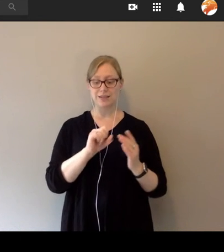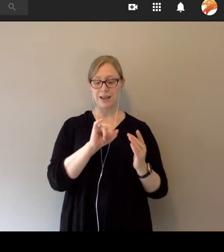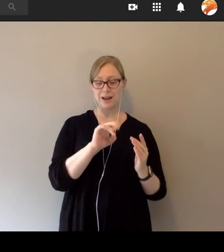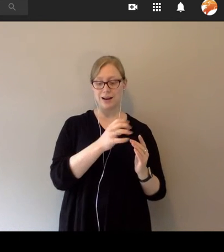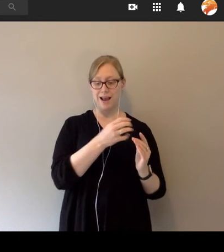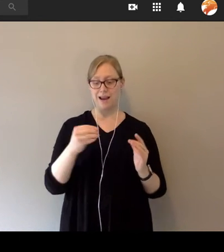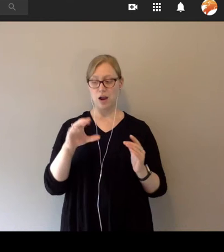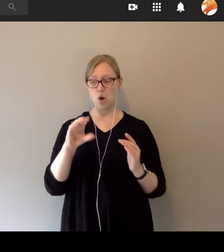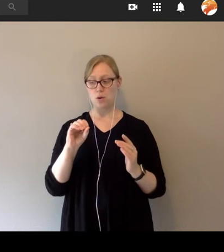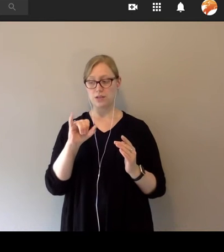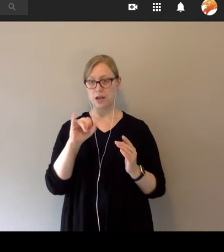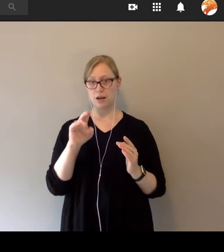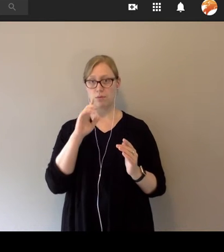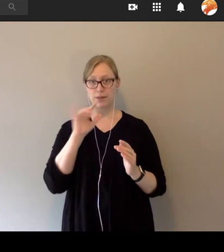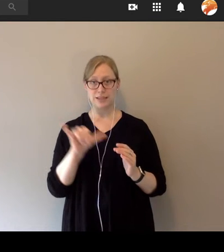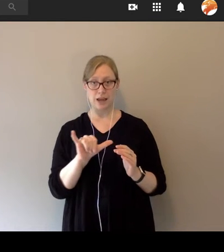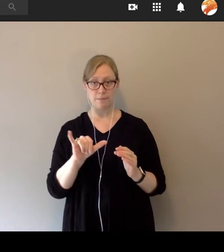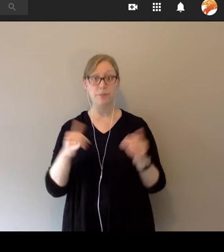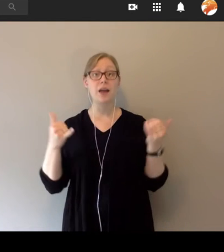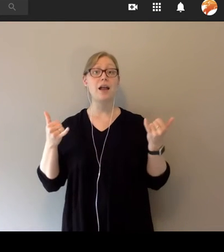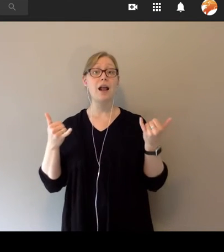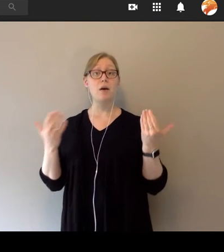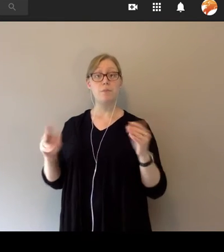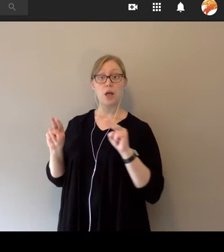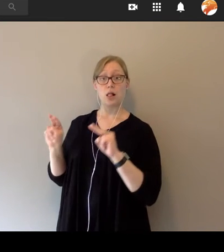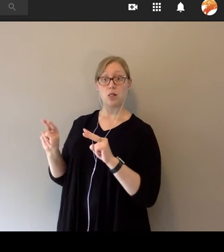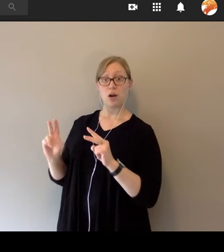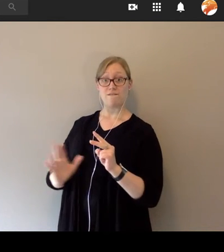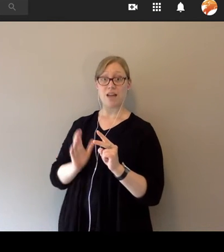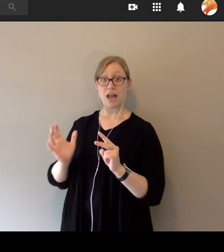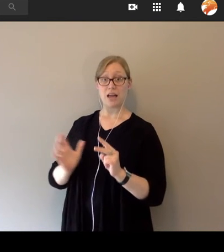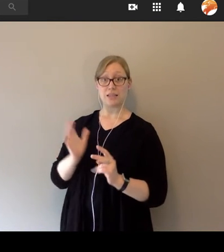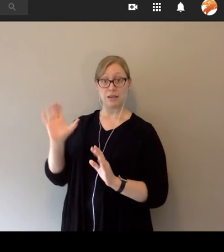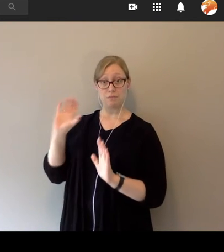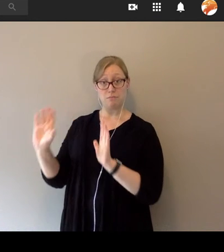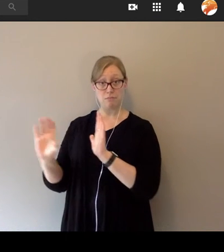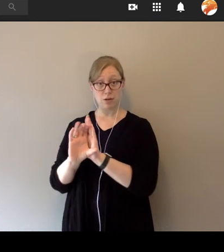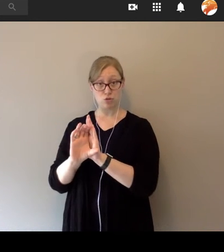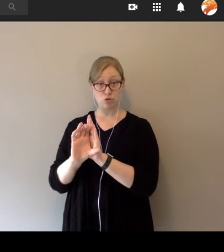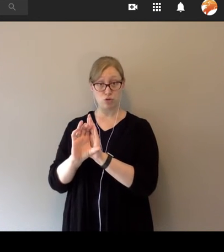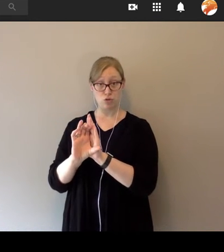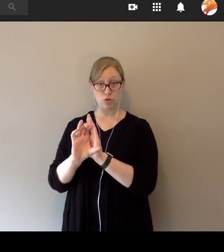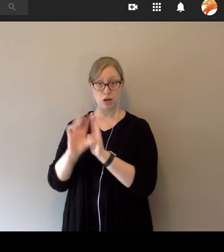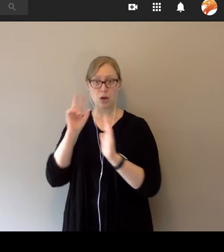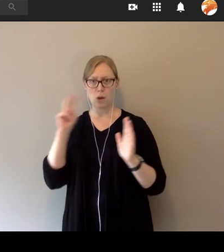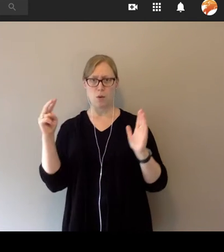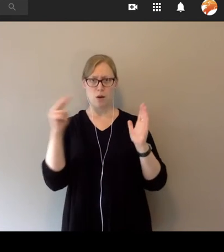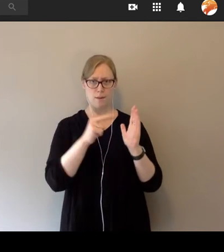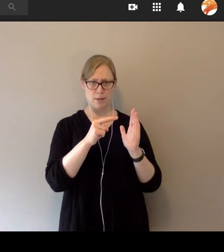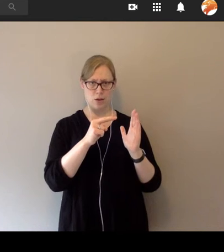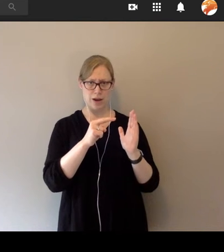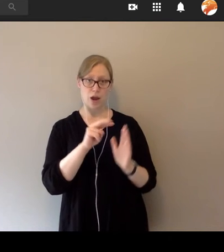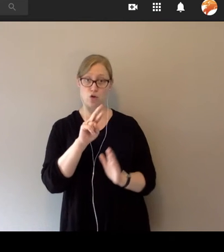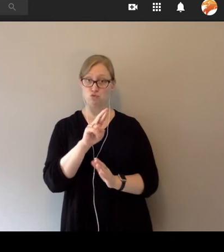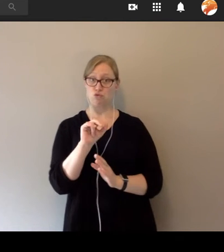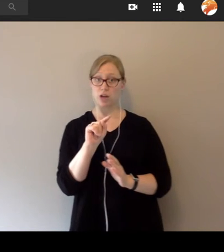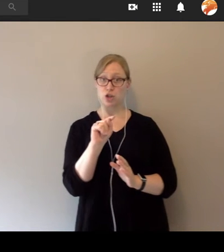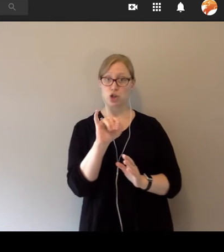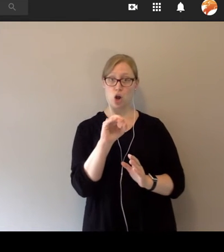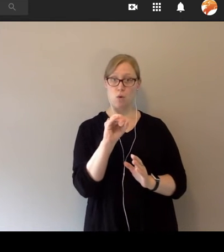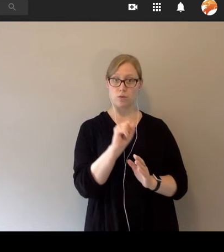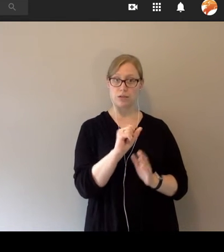here, and we're going to be referring back to these ratios of the sine, opposite over hypotenuse,